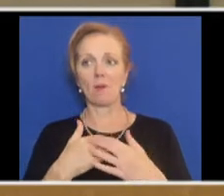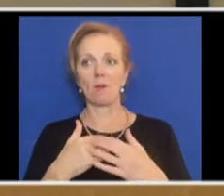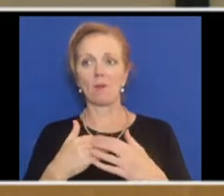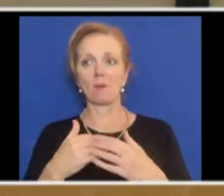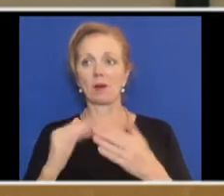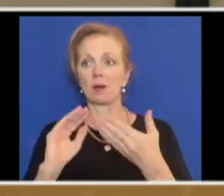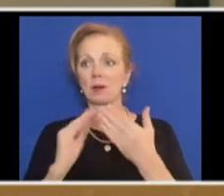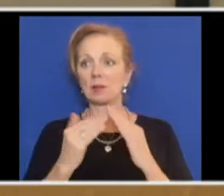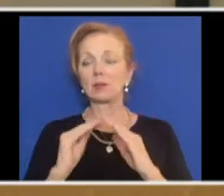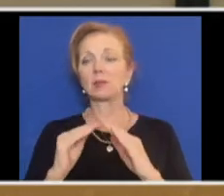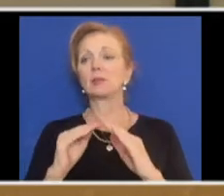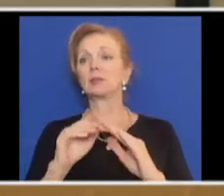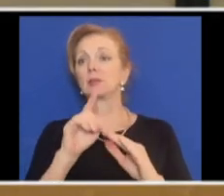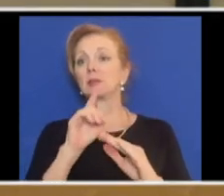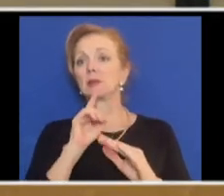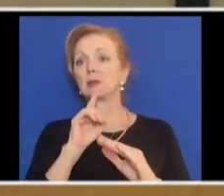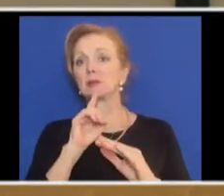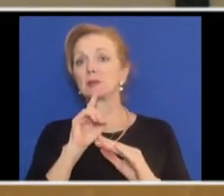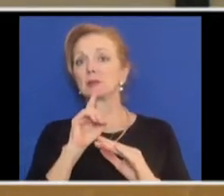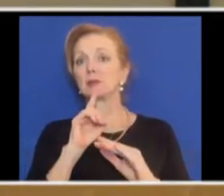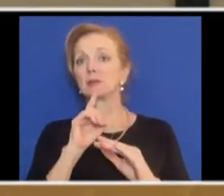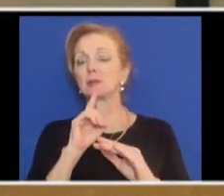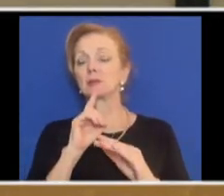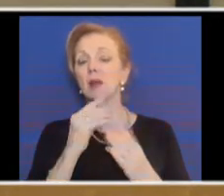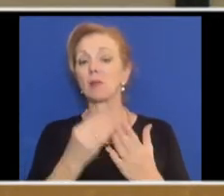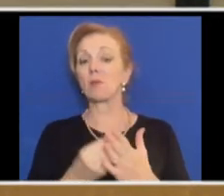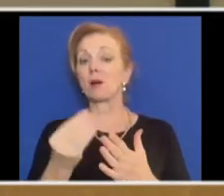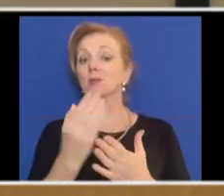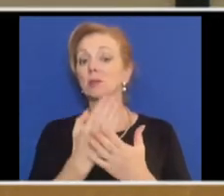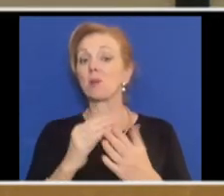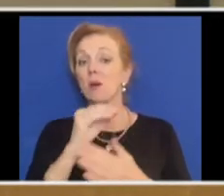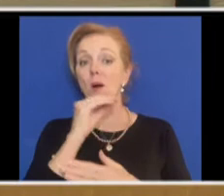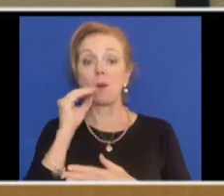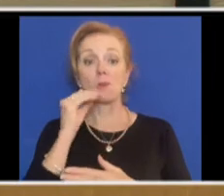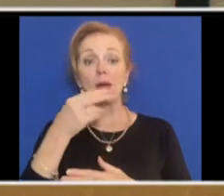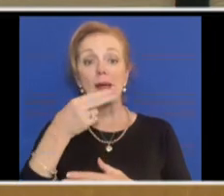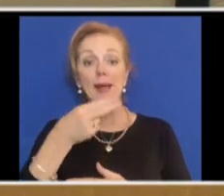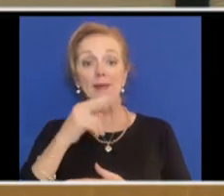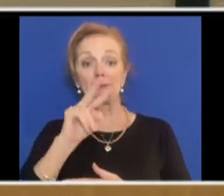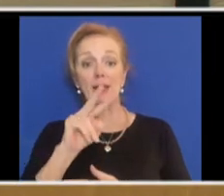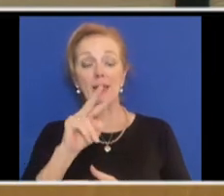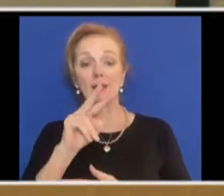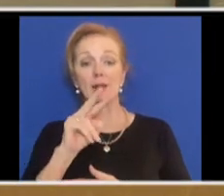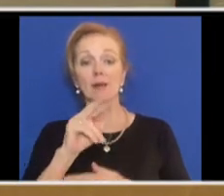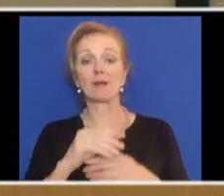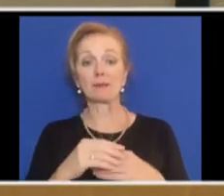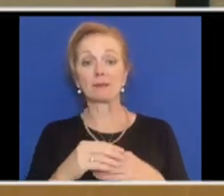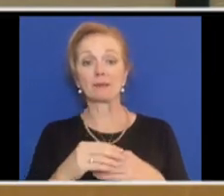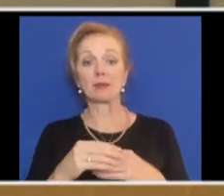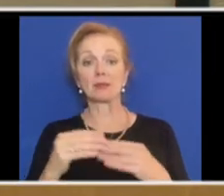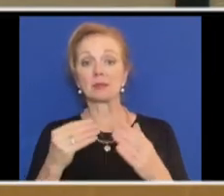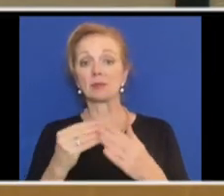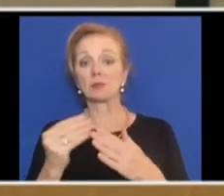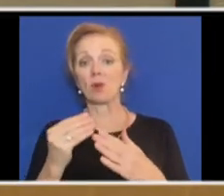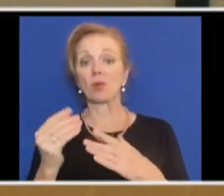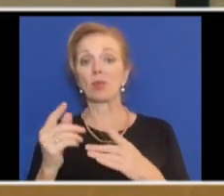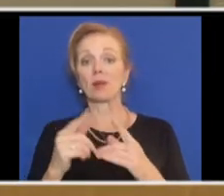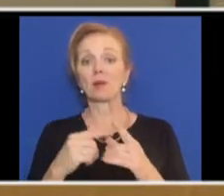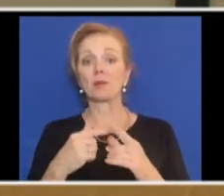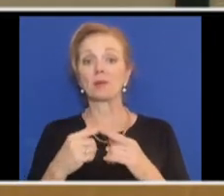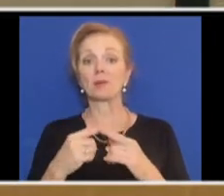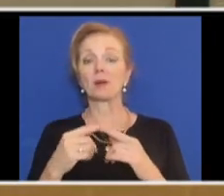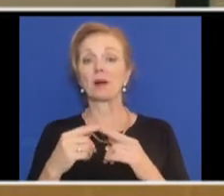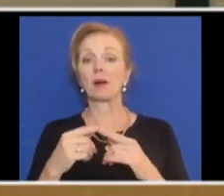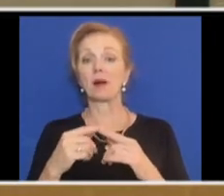the city is has purchased some homes out in Hidden Valley and rented and uh sold them and